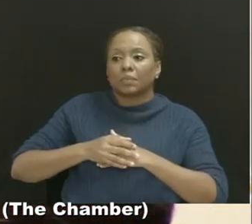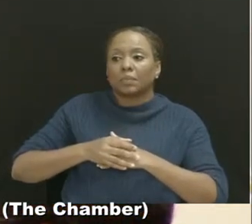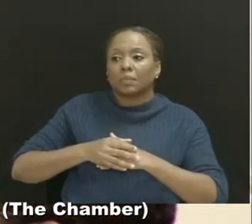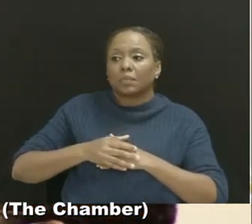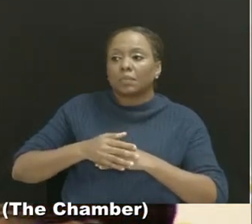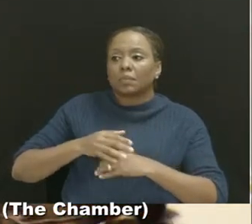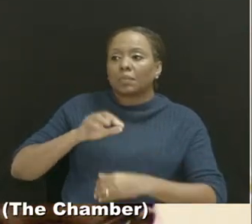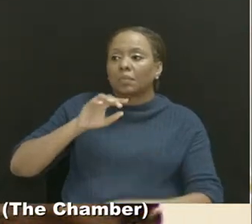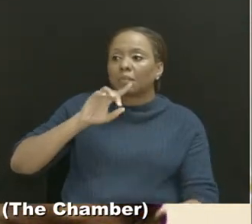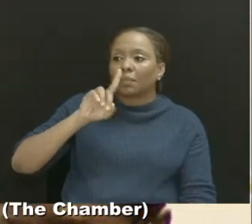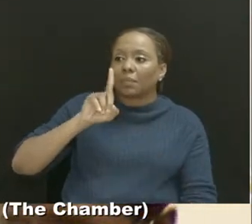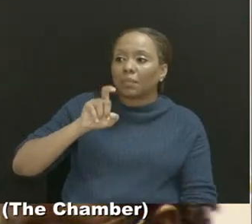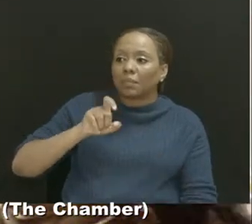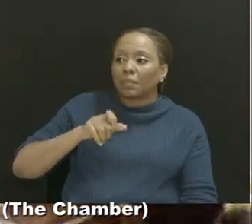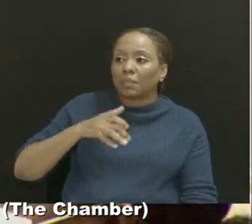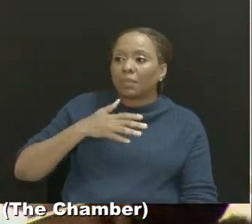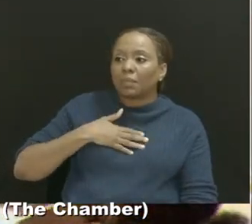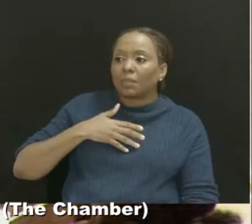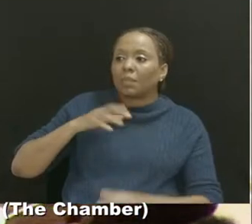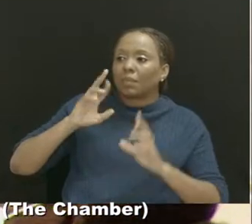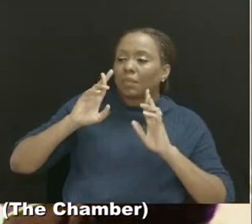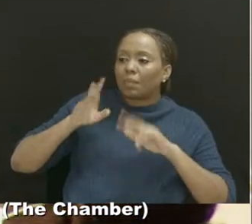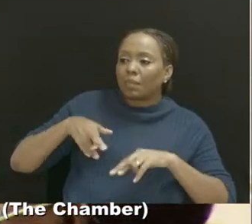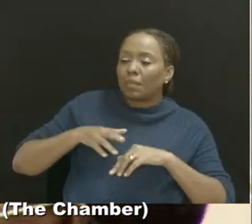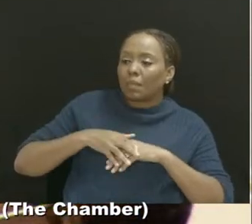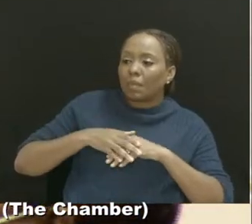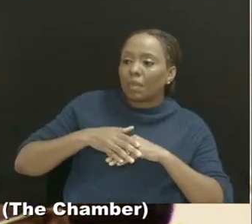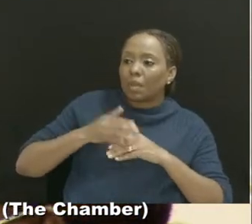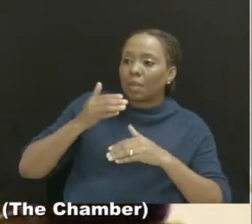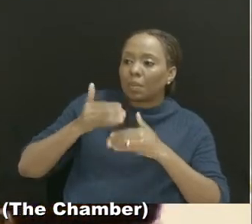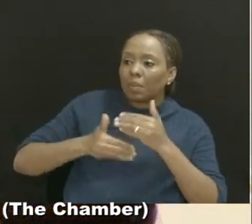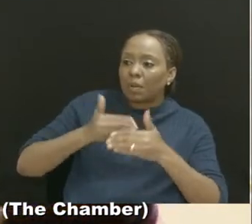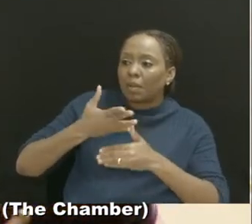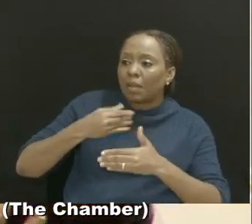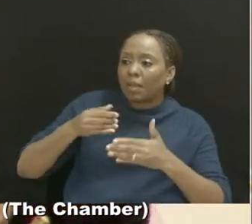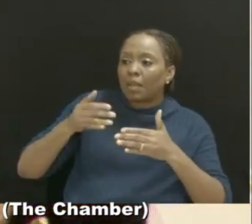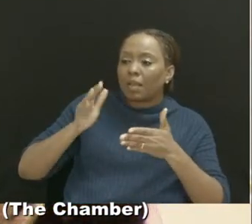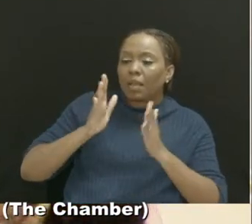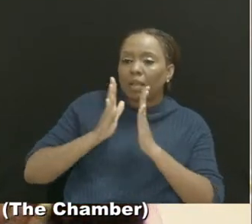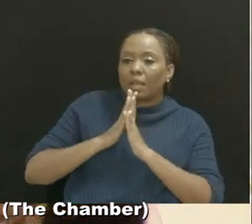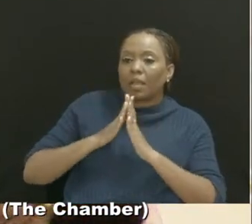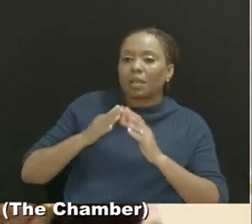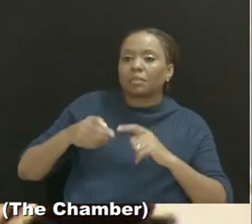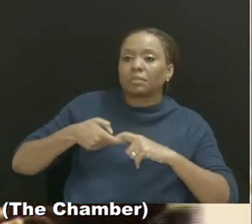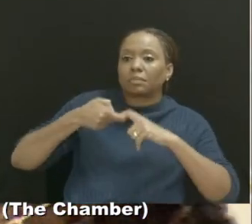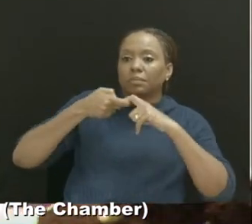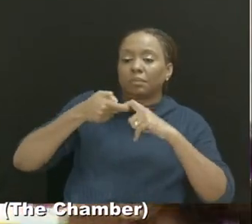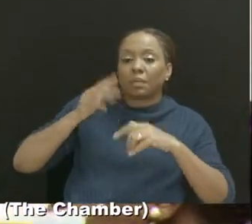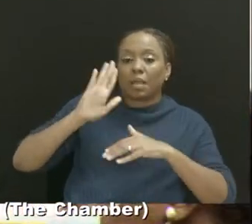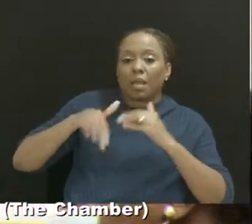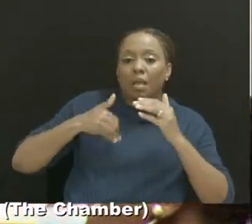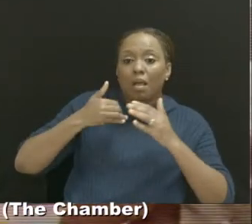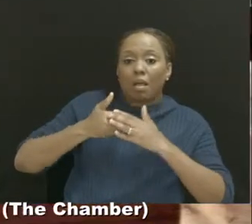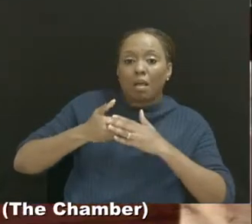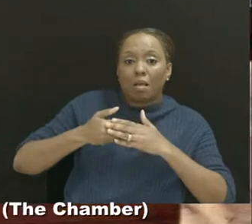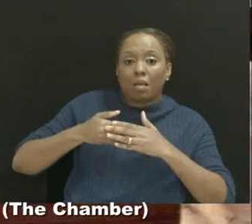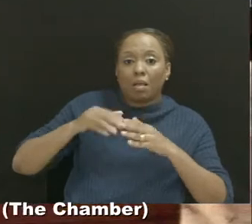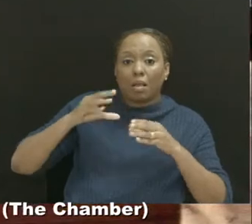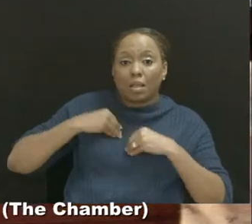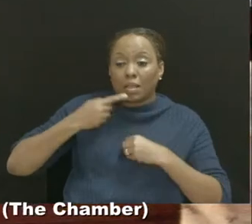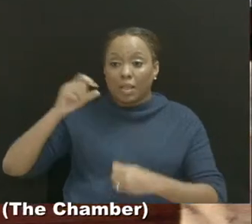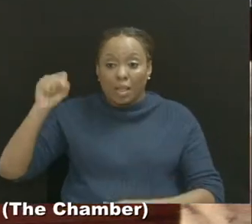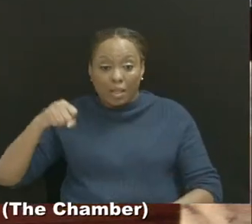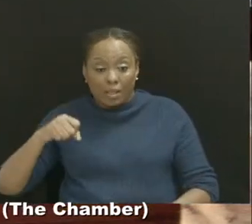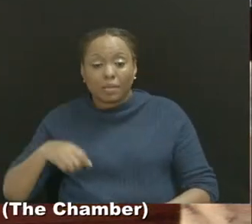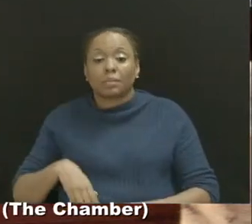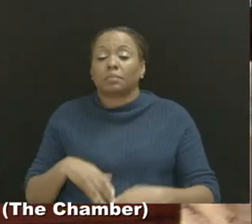that. The question is that I do not report to his honor the speaker. Progress and ask for leave to sit again. All honorable members in favor, please say aye. Aye.